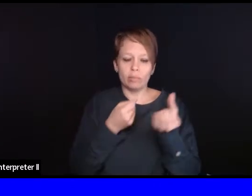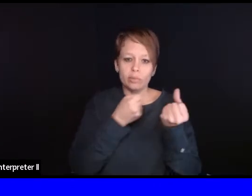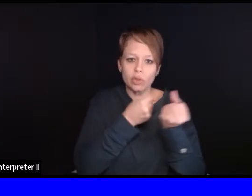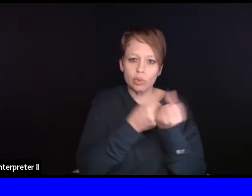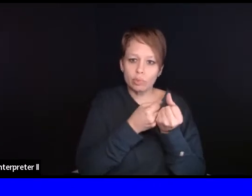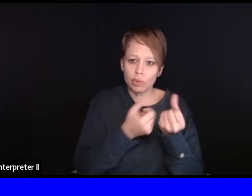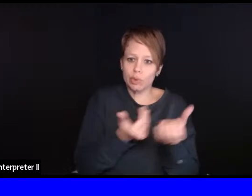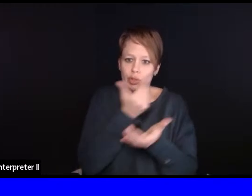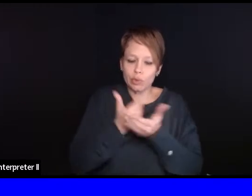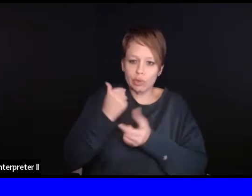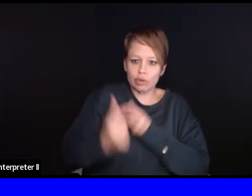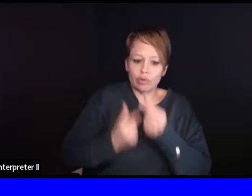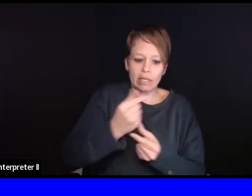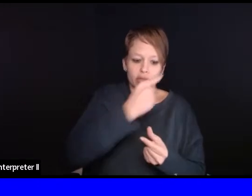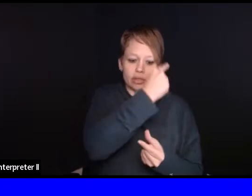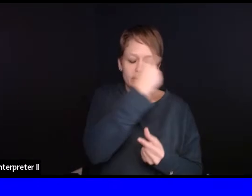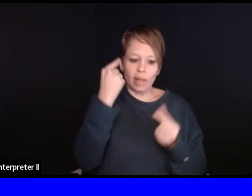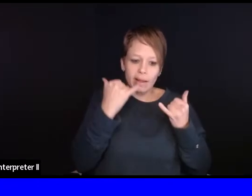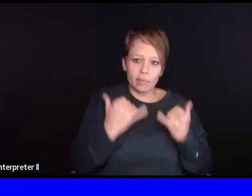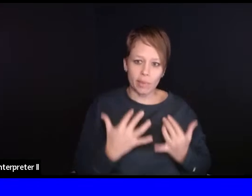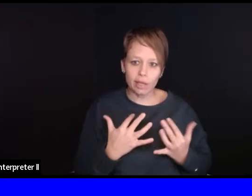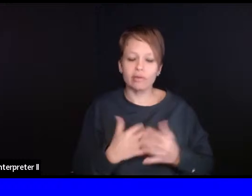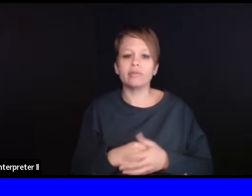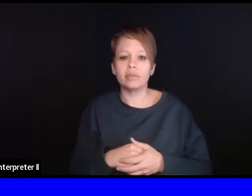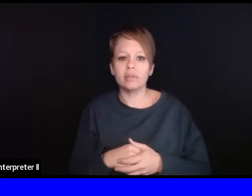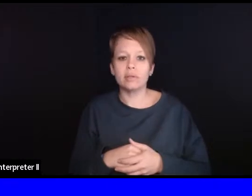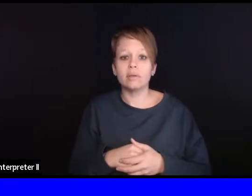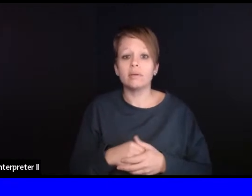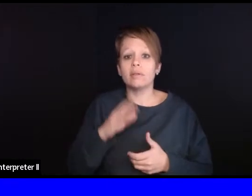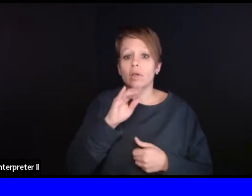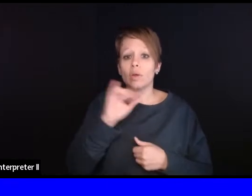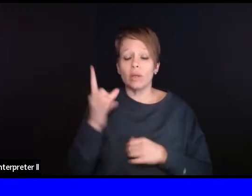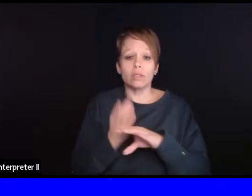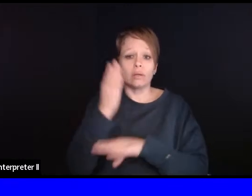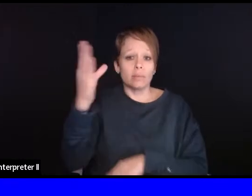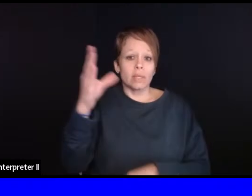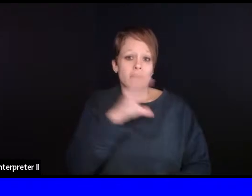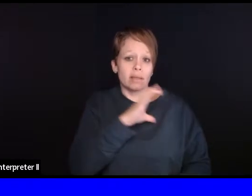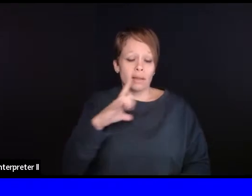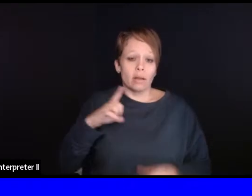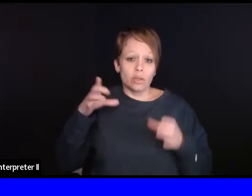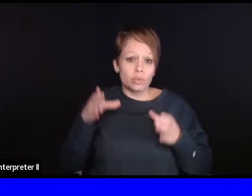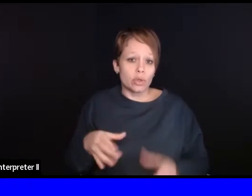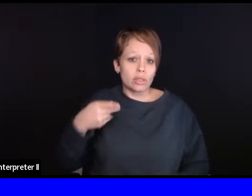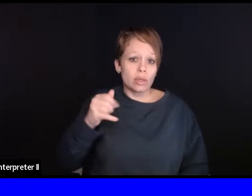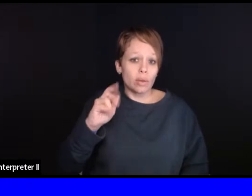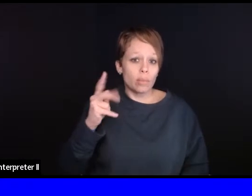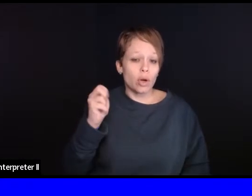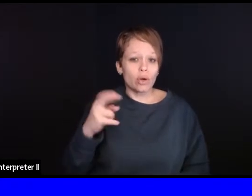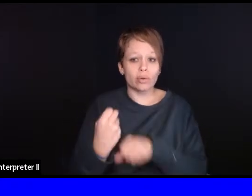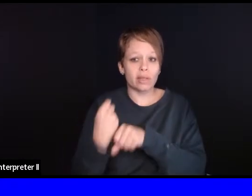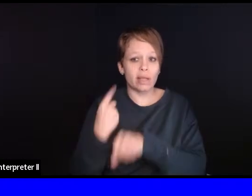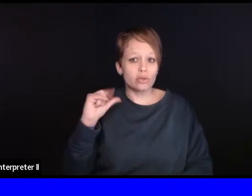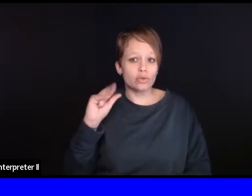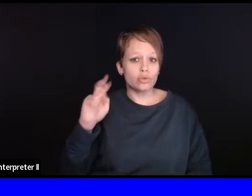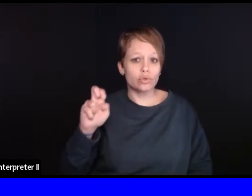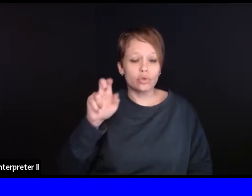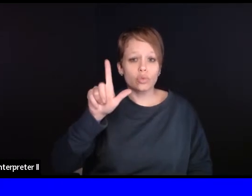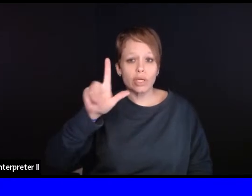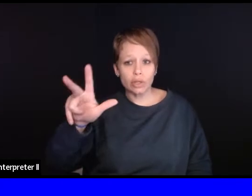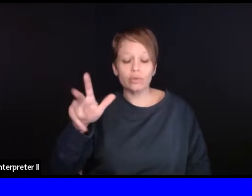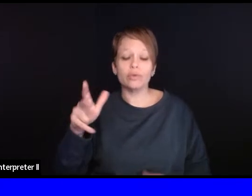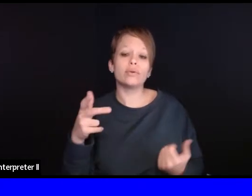Black players. The bill was introduced by Councilmember Parker on June 23rd last year. The Committee of the Whole held a